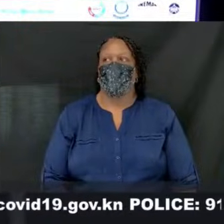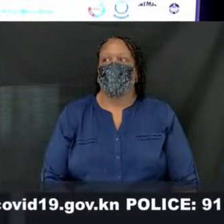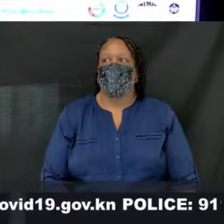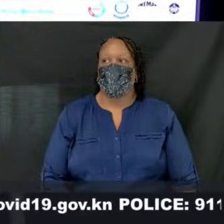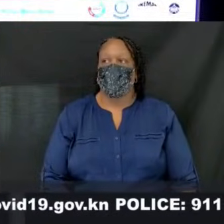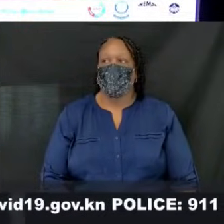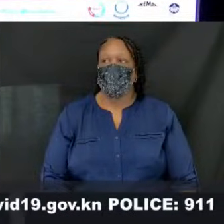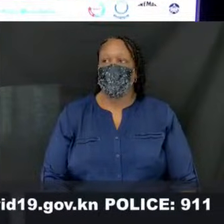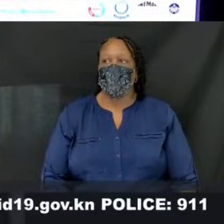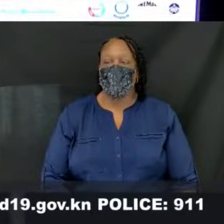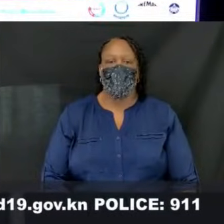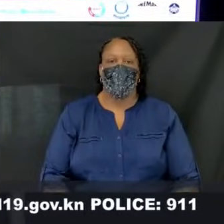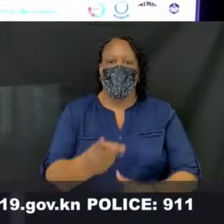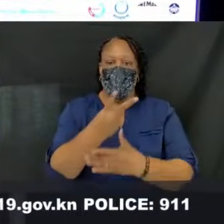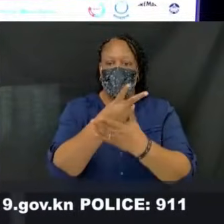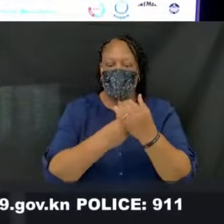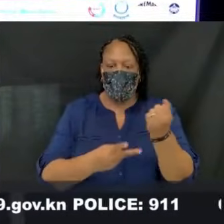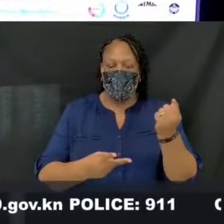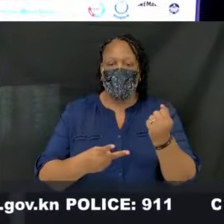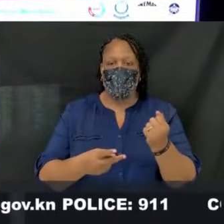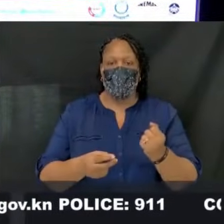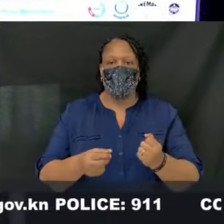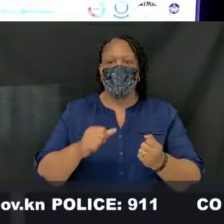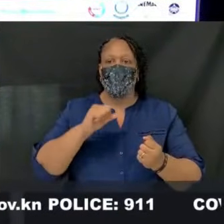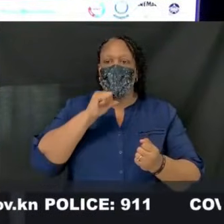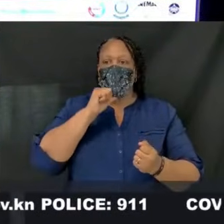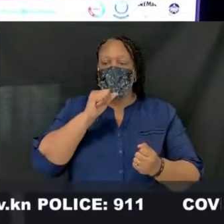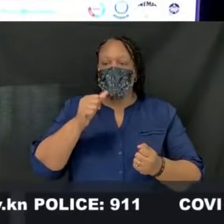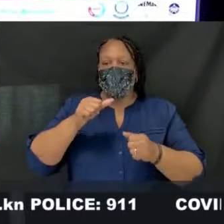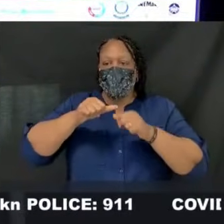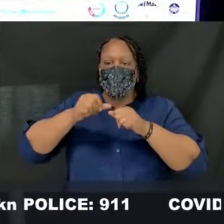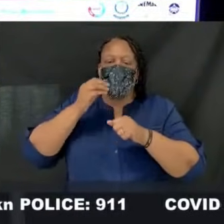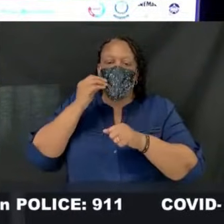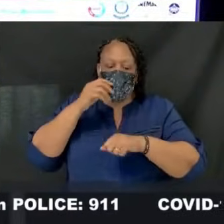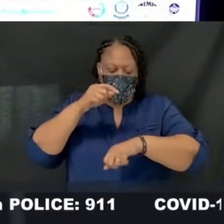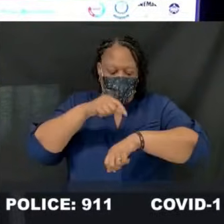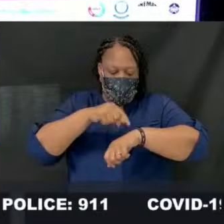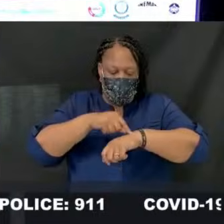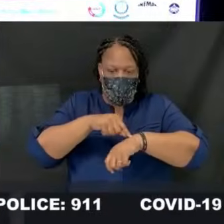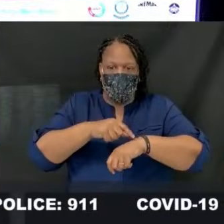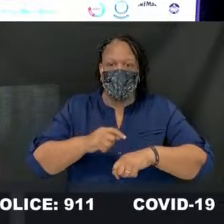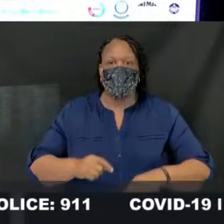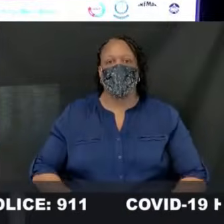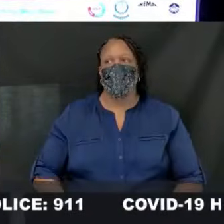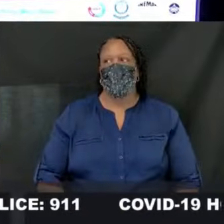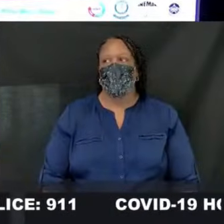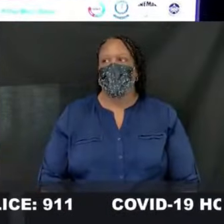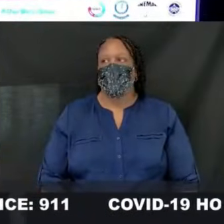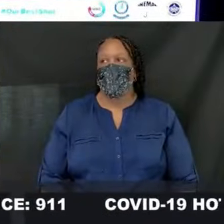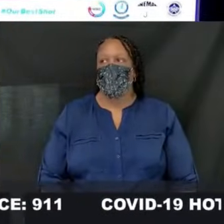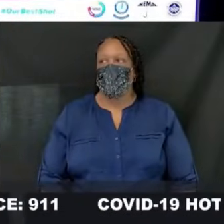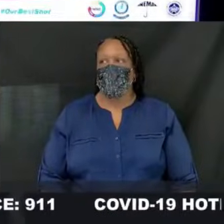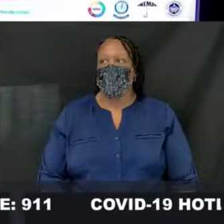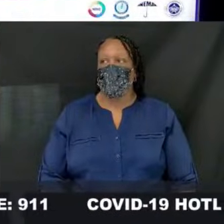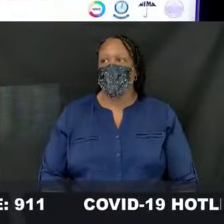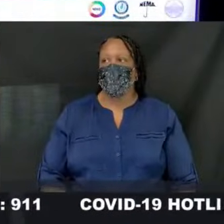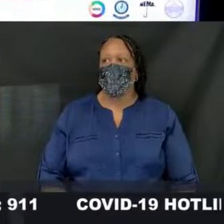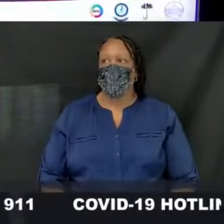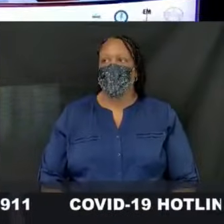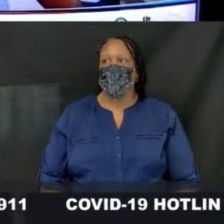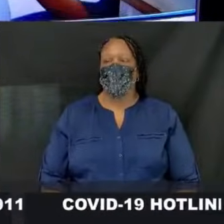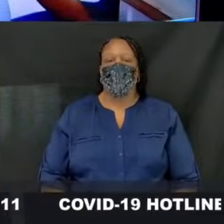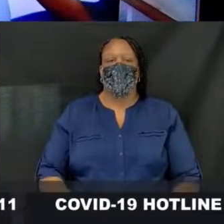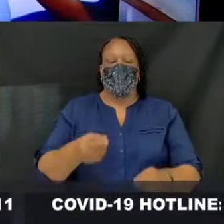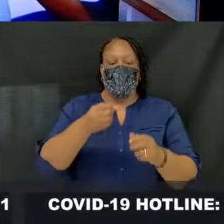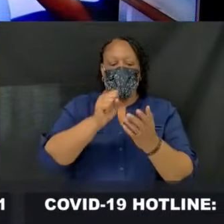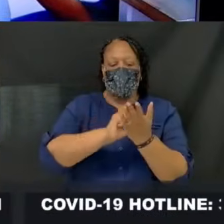expected against both individuals. The circumstances of this breach are that between September